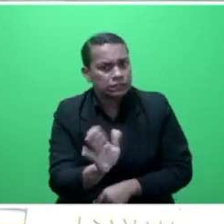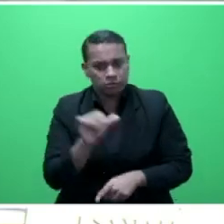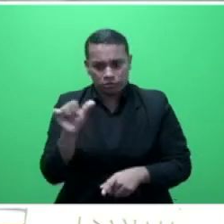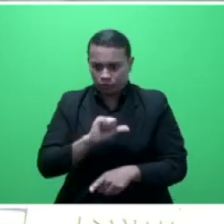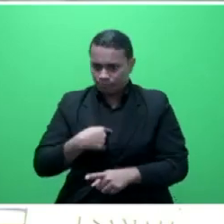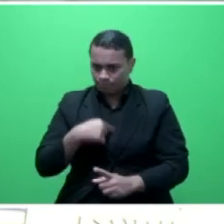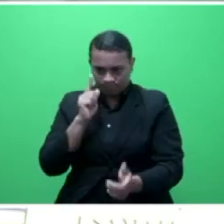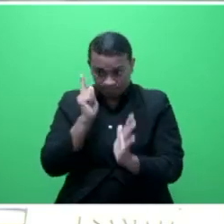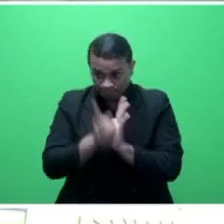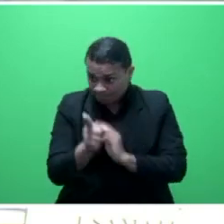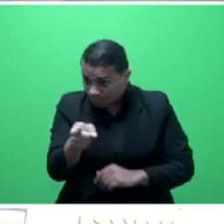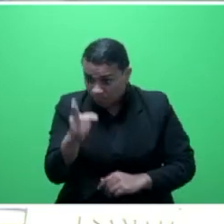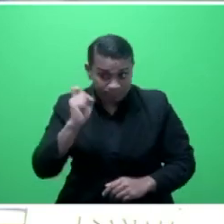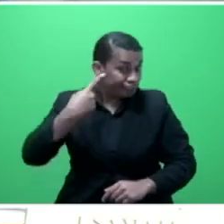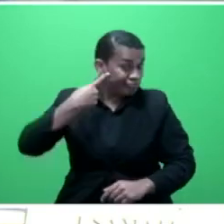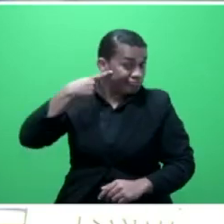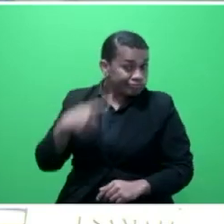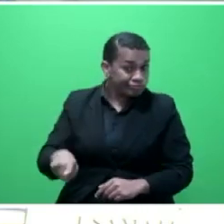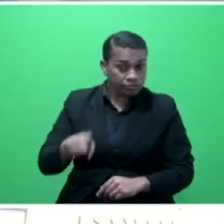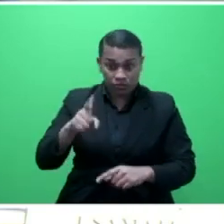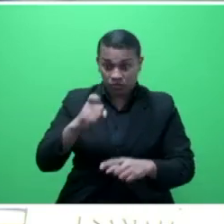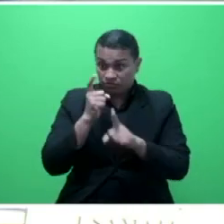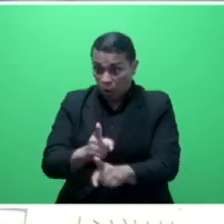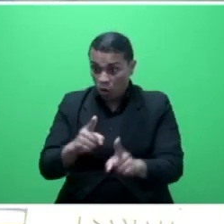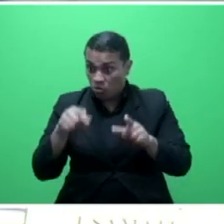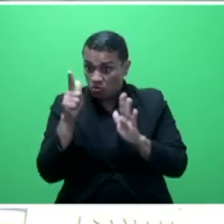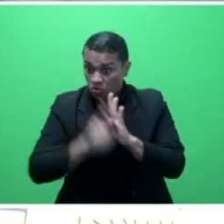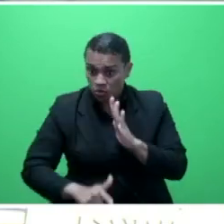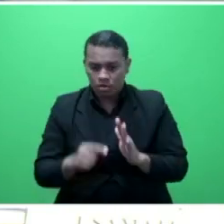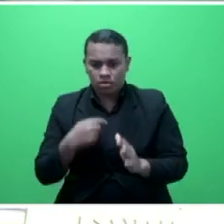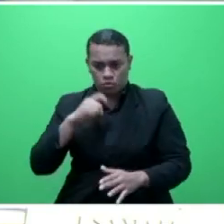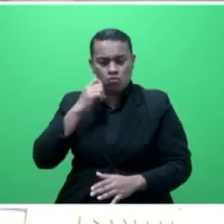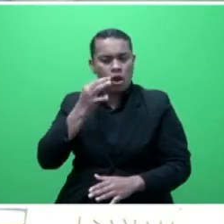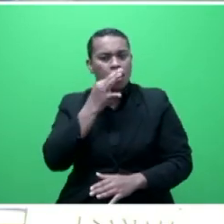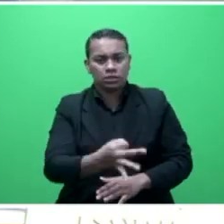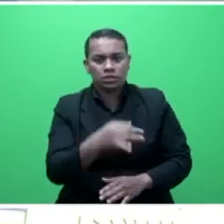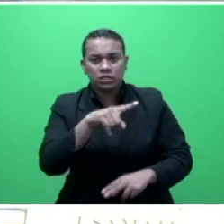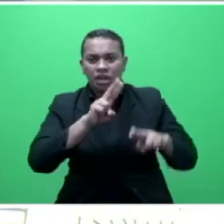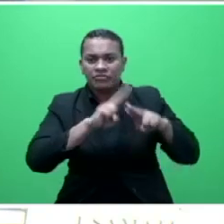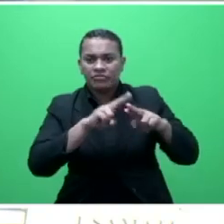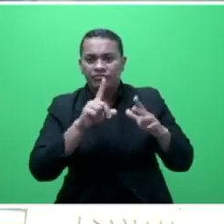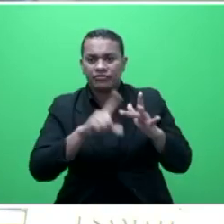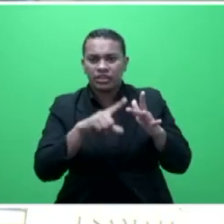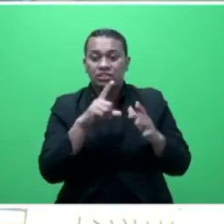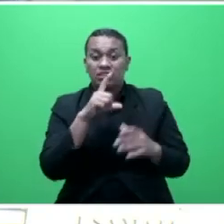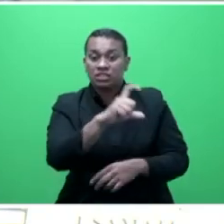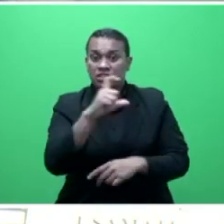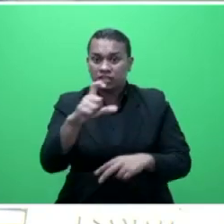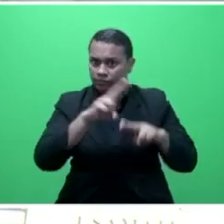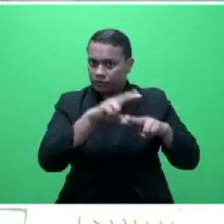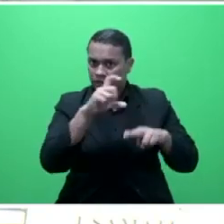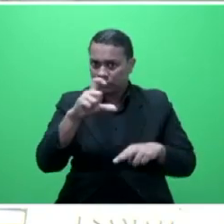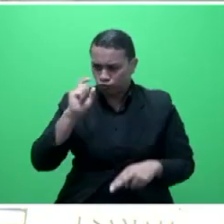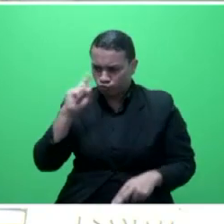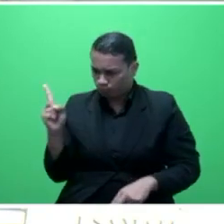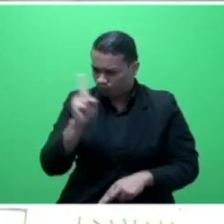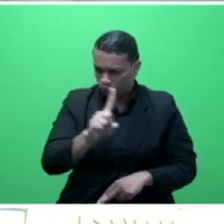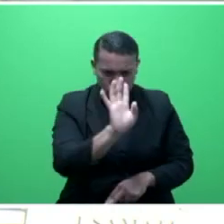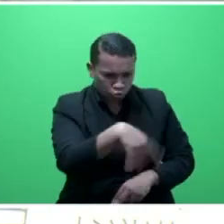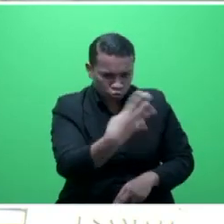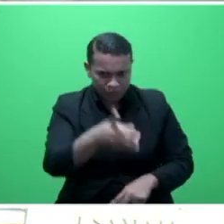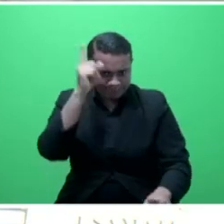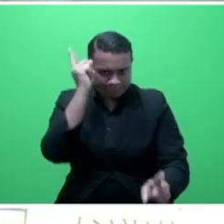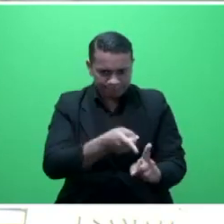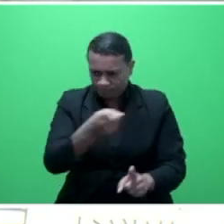the FCCC, which has been empowered now further to enforce a new range of compliance. As for